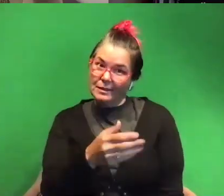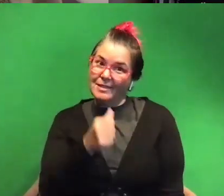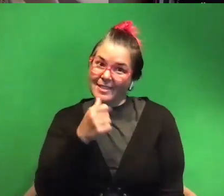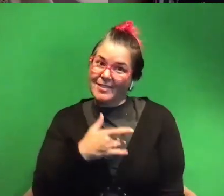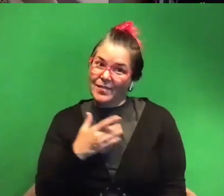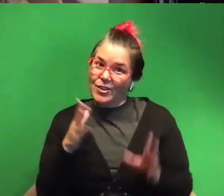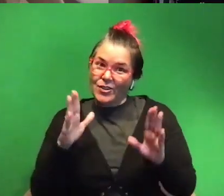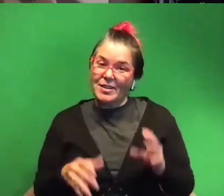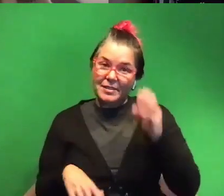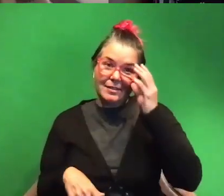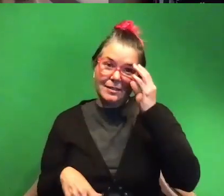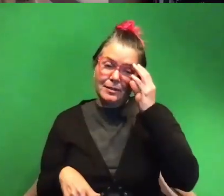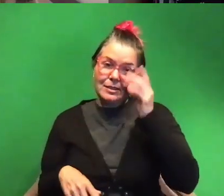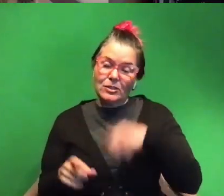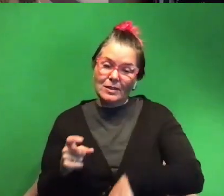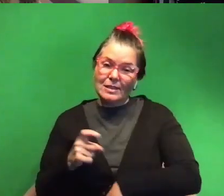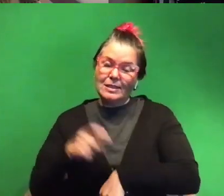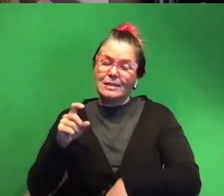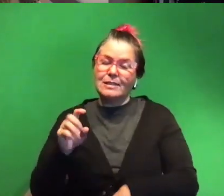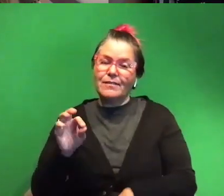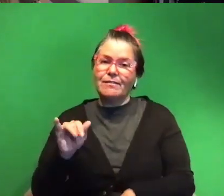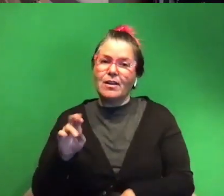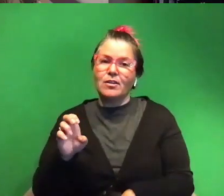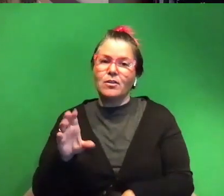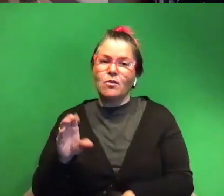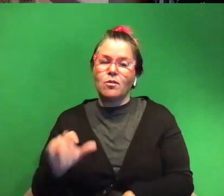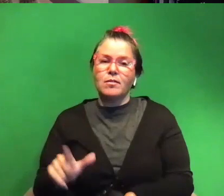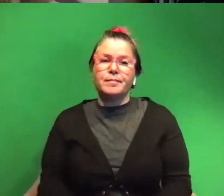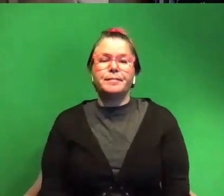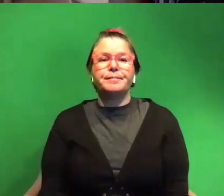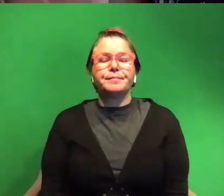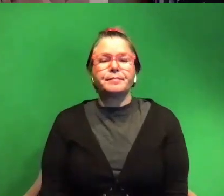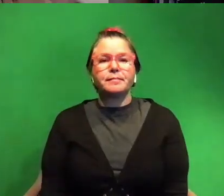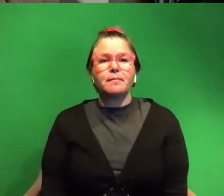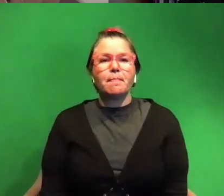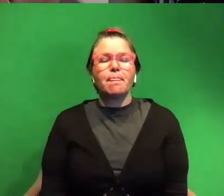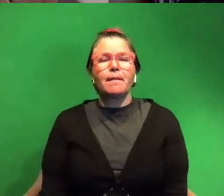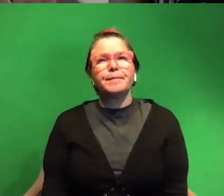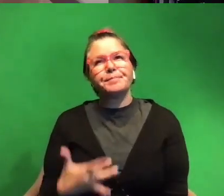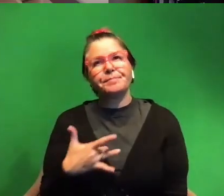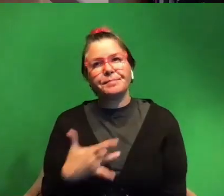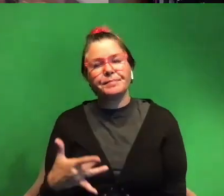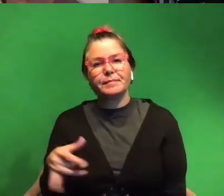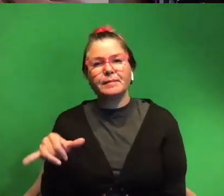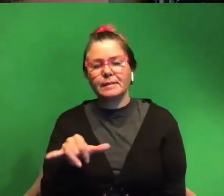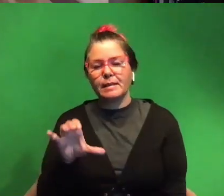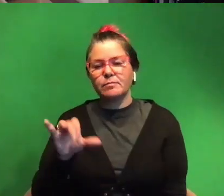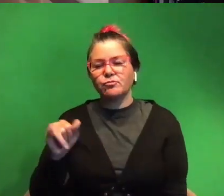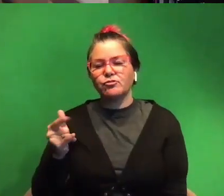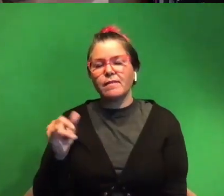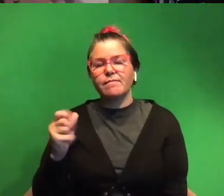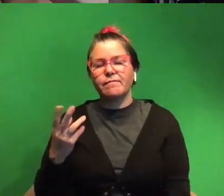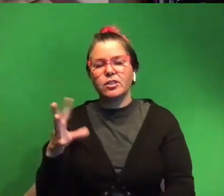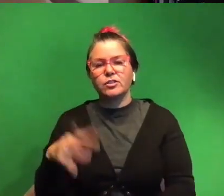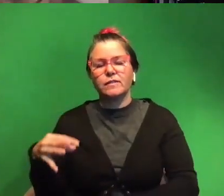great to be stung by a fire coral. But it's generally like a jellyfish sting, depending on where you